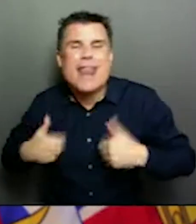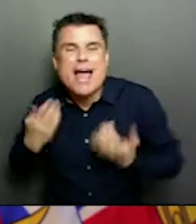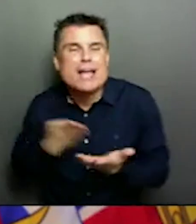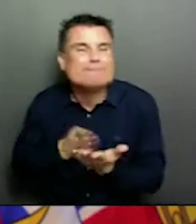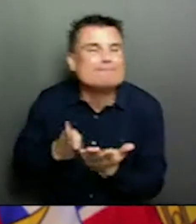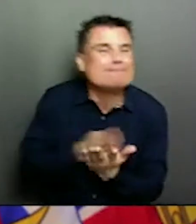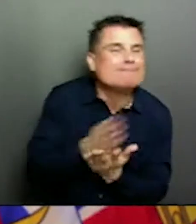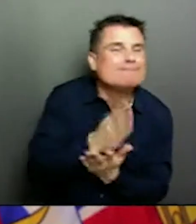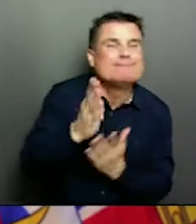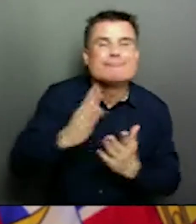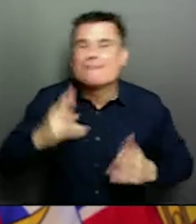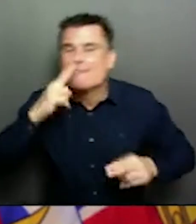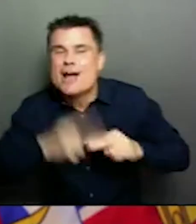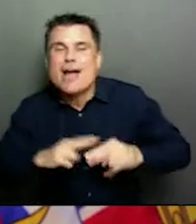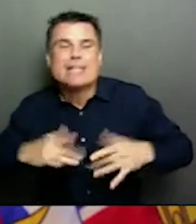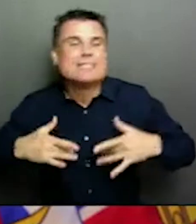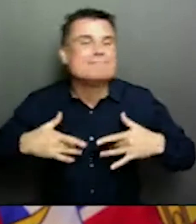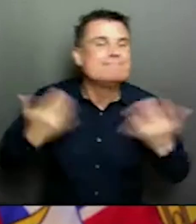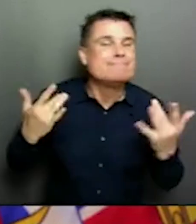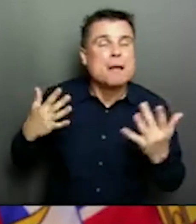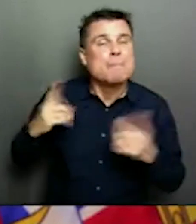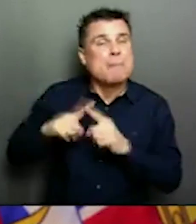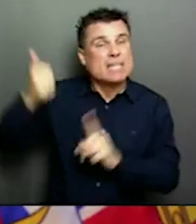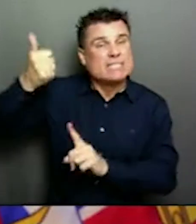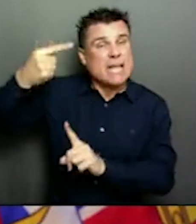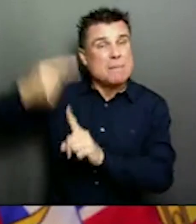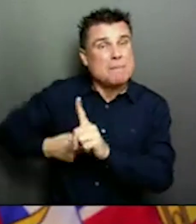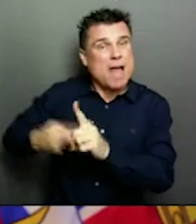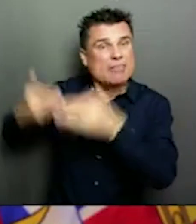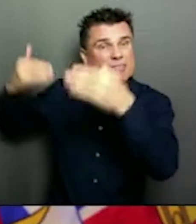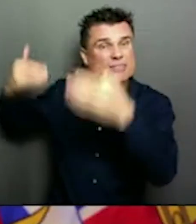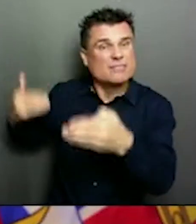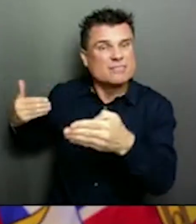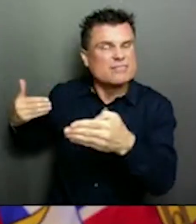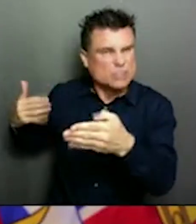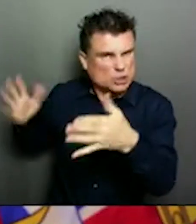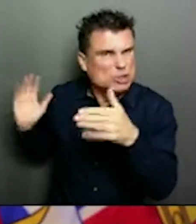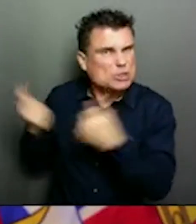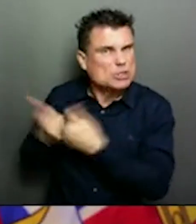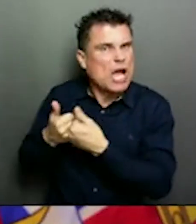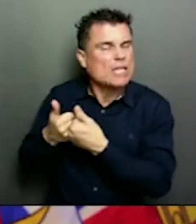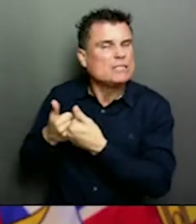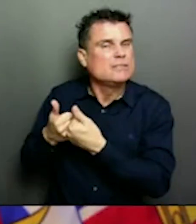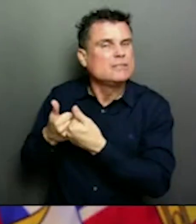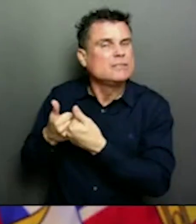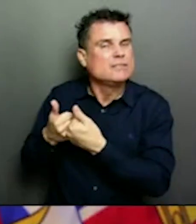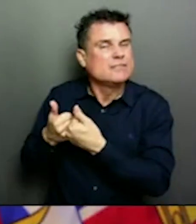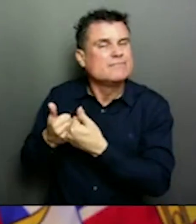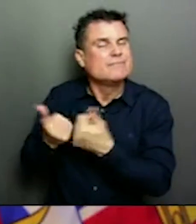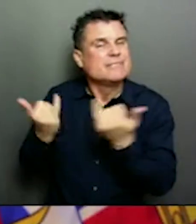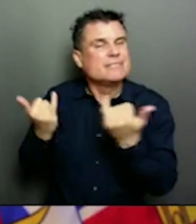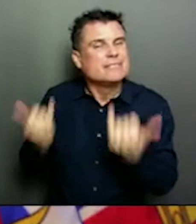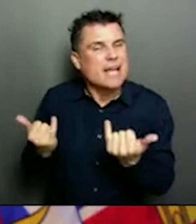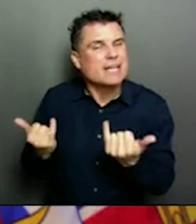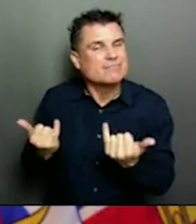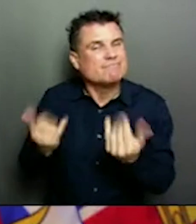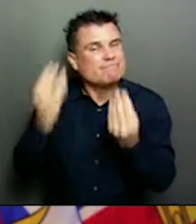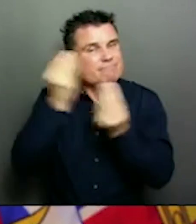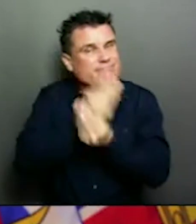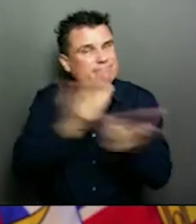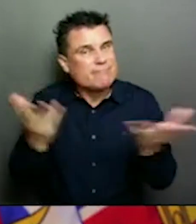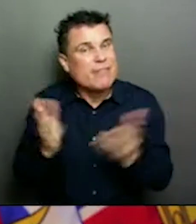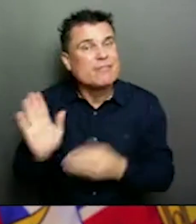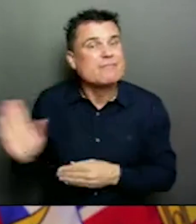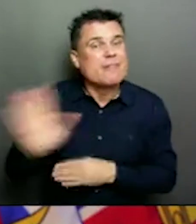this pandemic. And our condolences go to the families, to all of those who cared for people, and